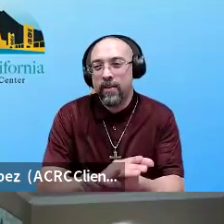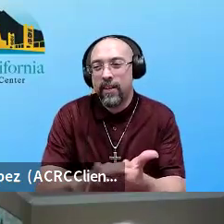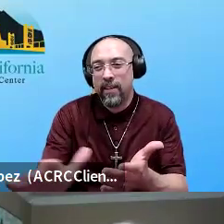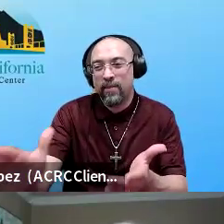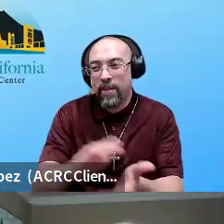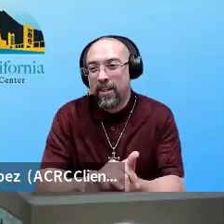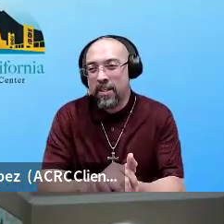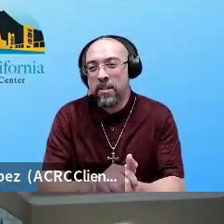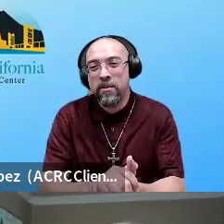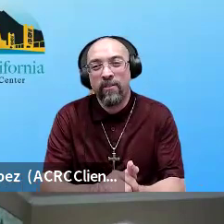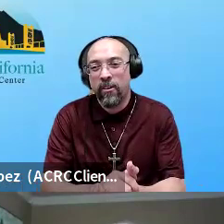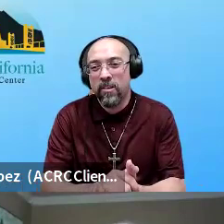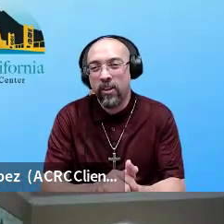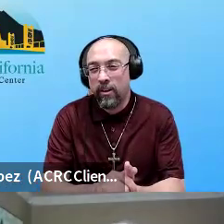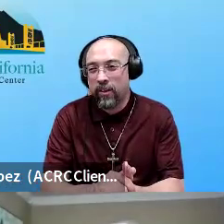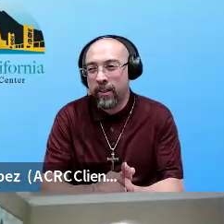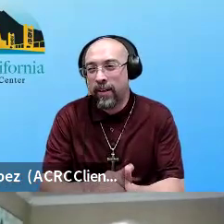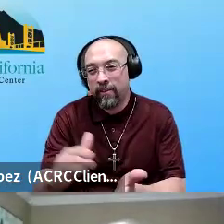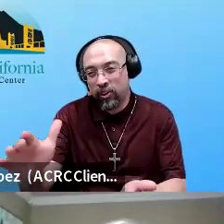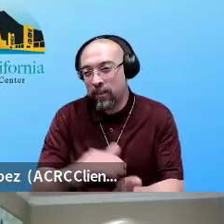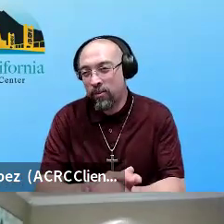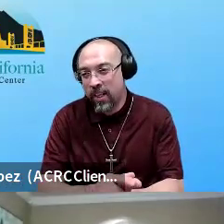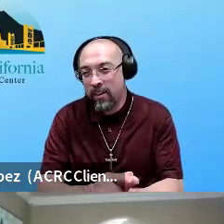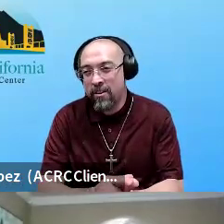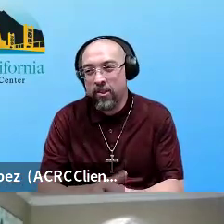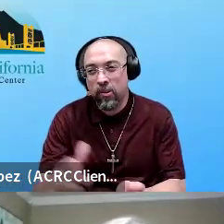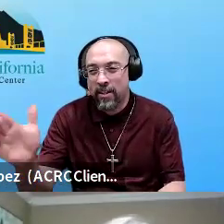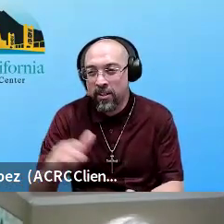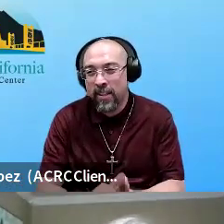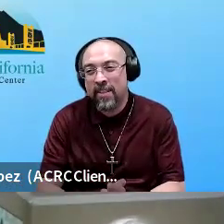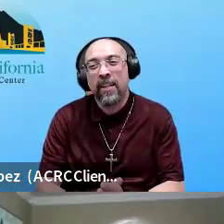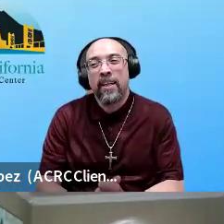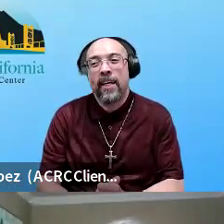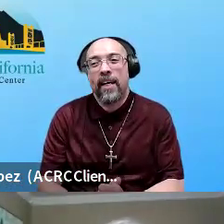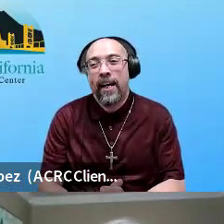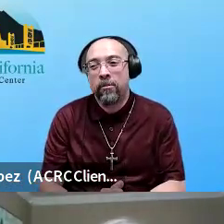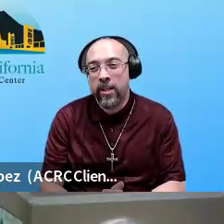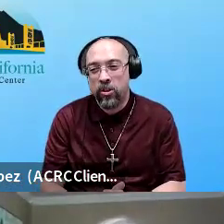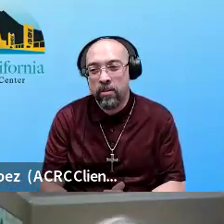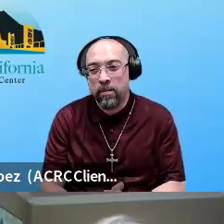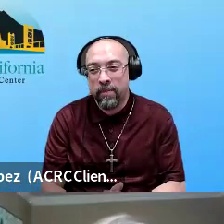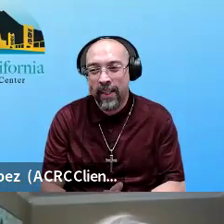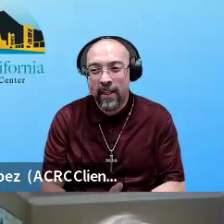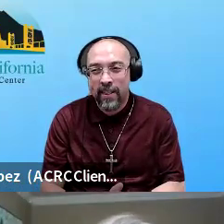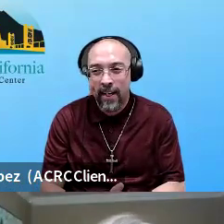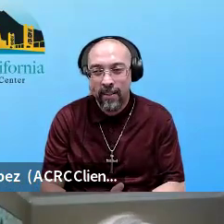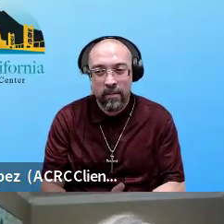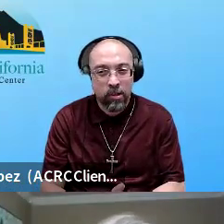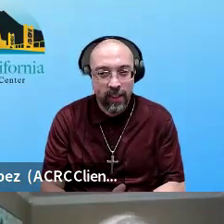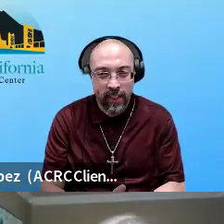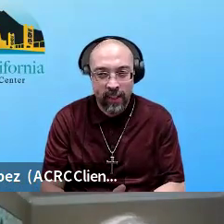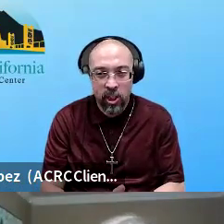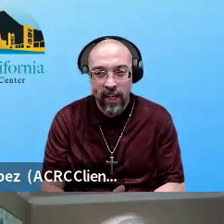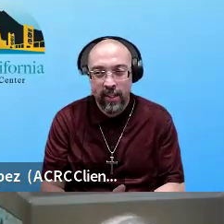me pick on you. For those of you that don't know, I know John for many years, so I can do this. And I will make sure and put my